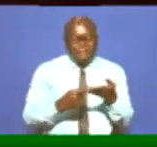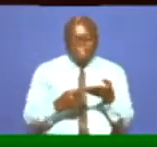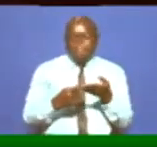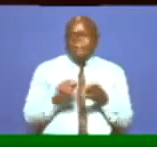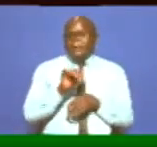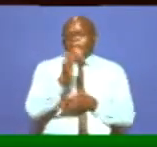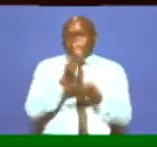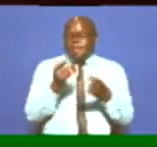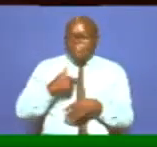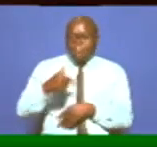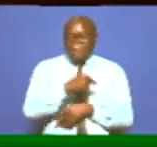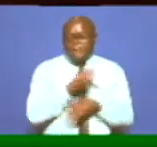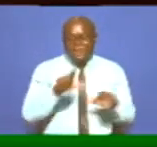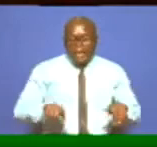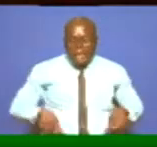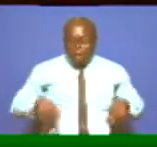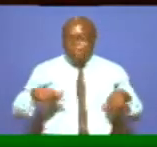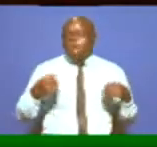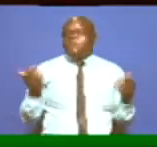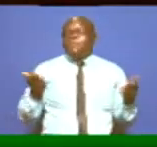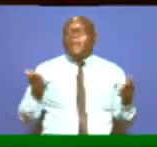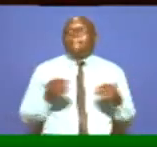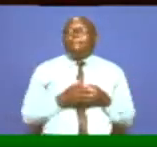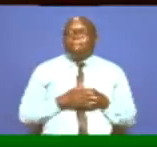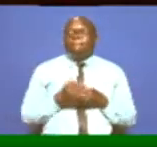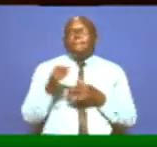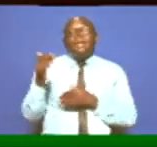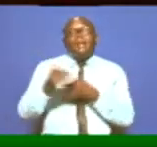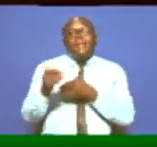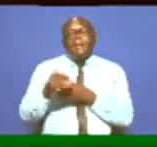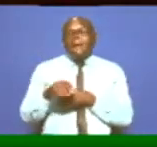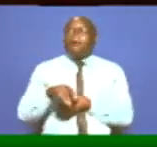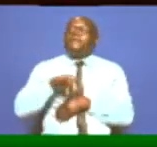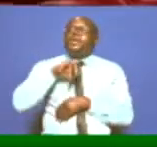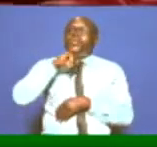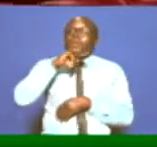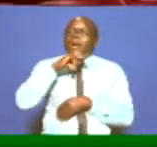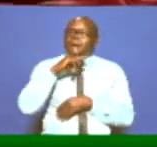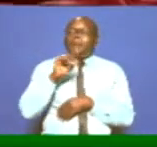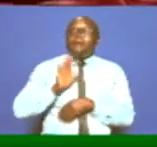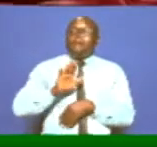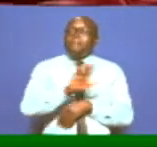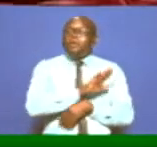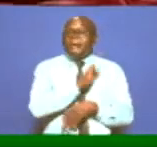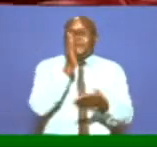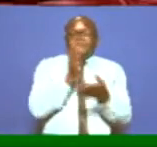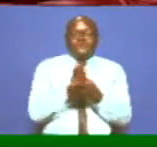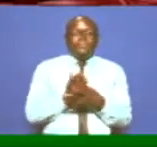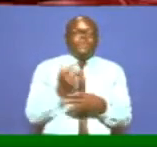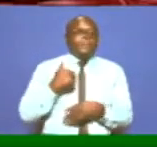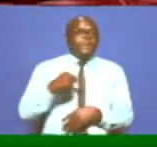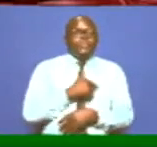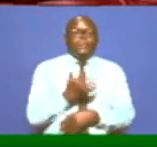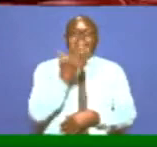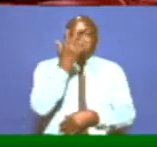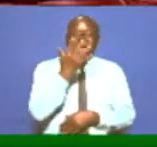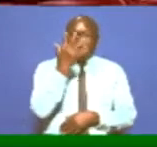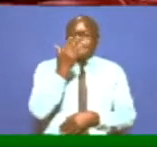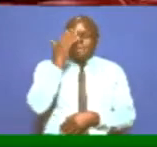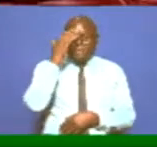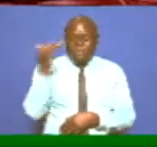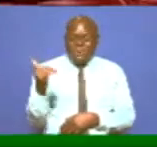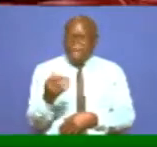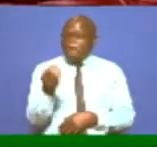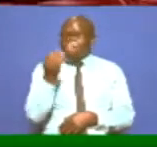us who live near the Ugandan border, we are really embarrassed that